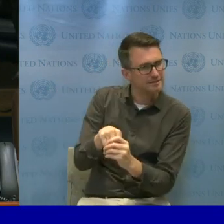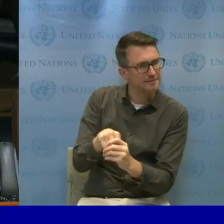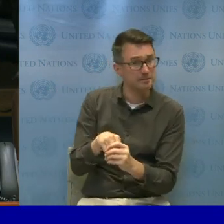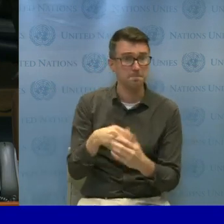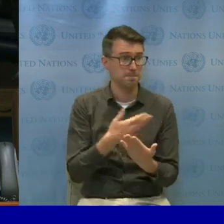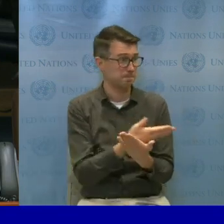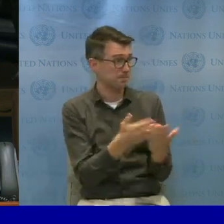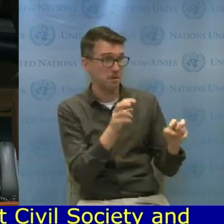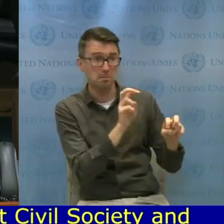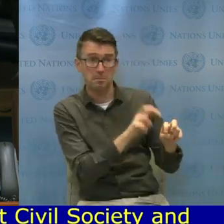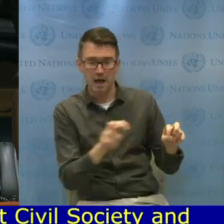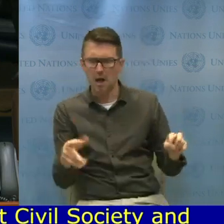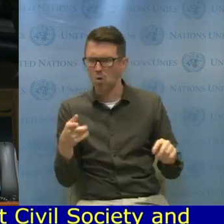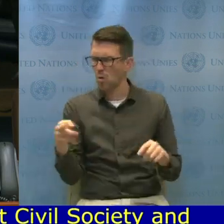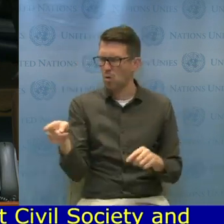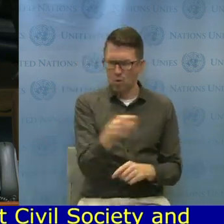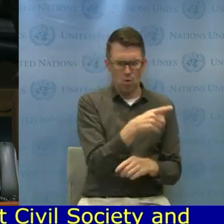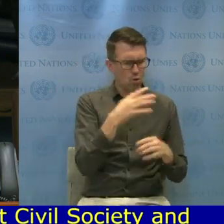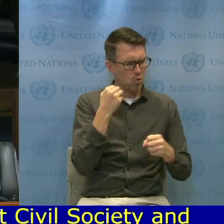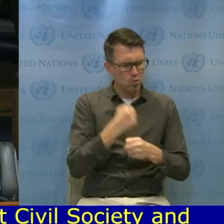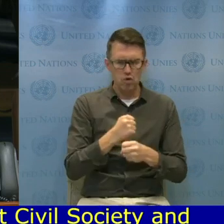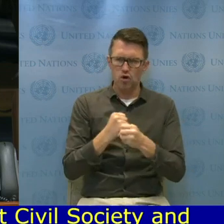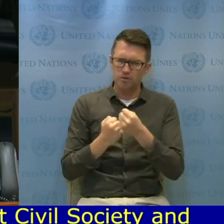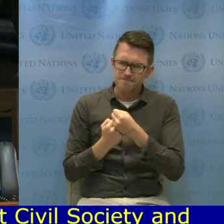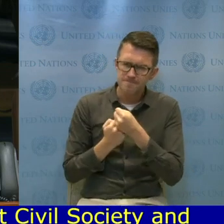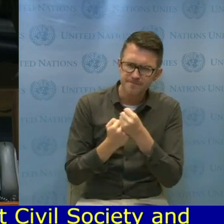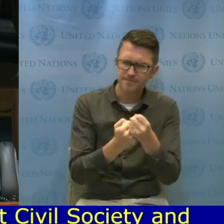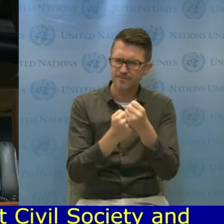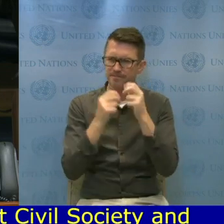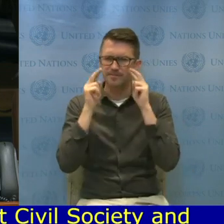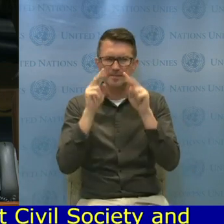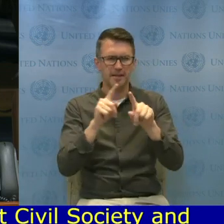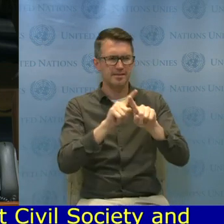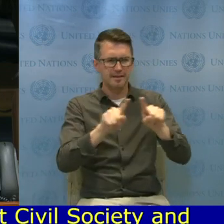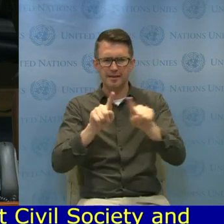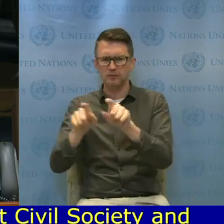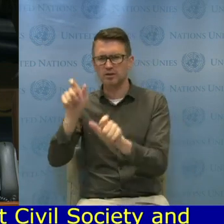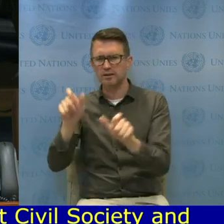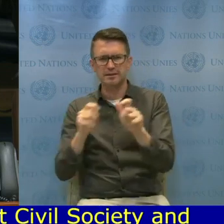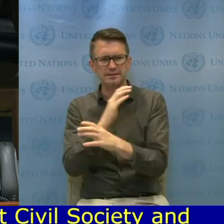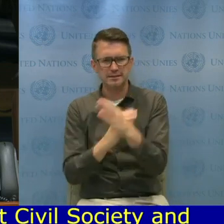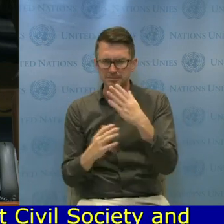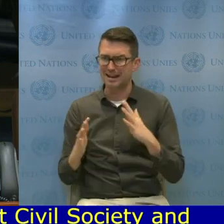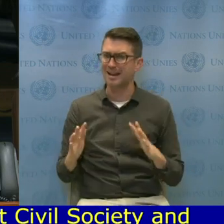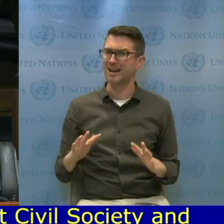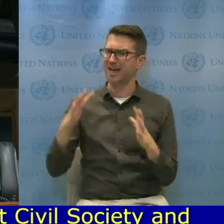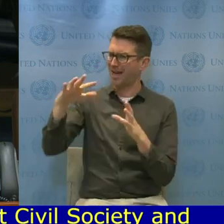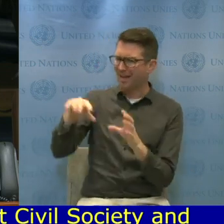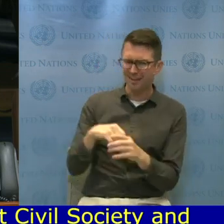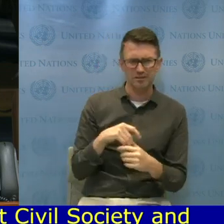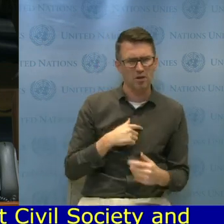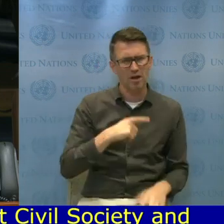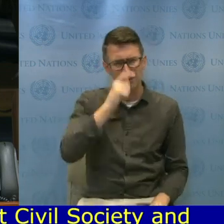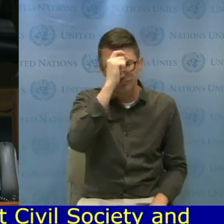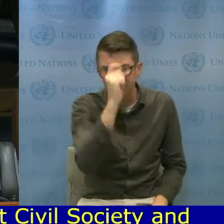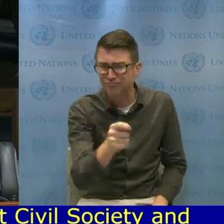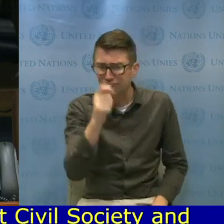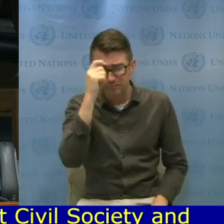disabilities. The reality is that people with disabilities are often still denied